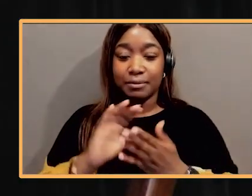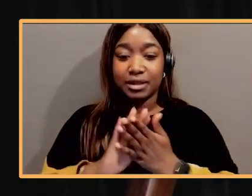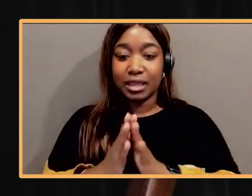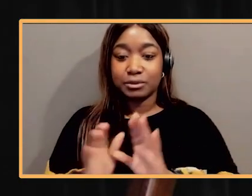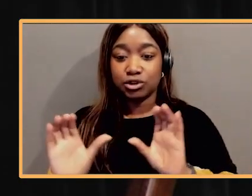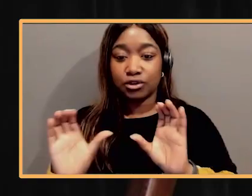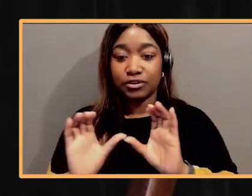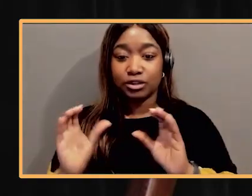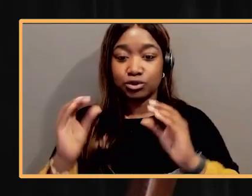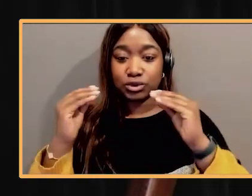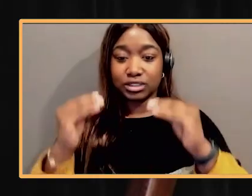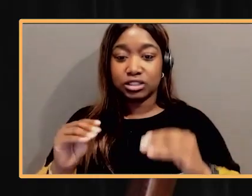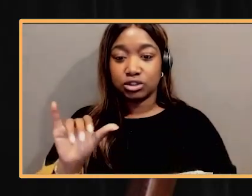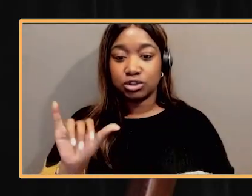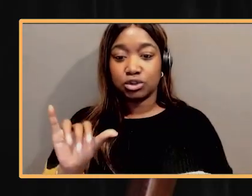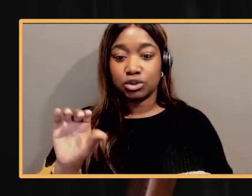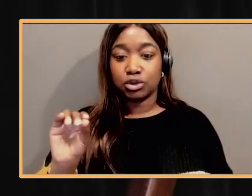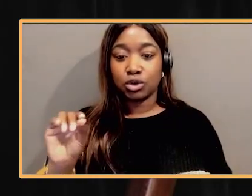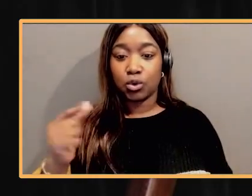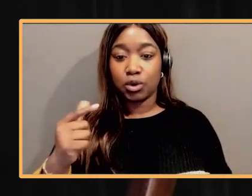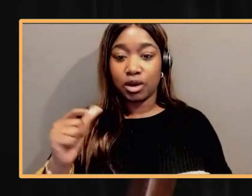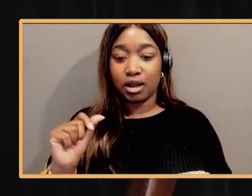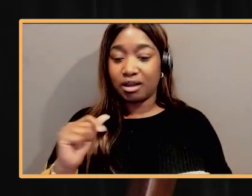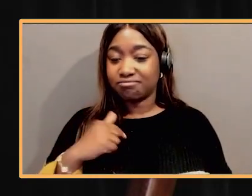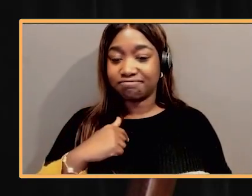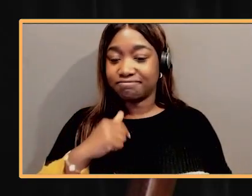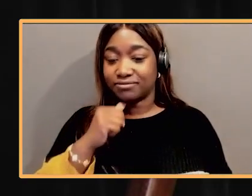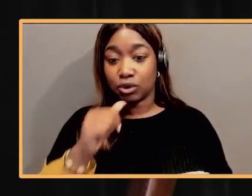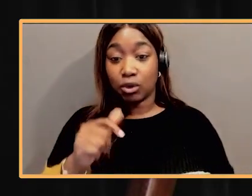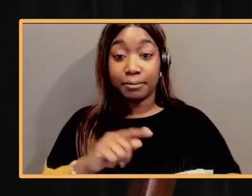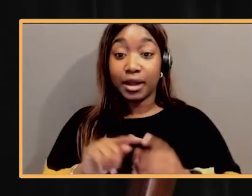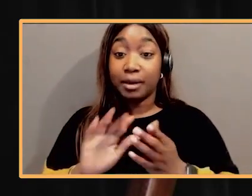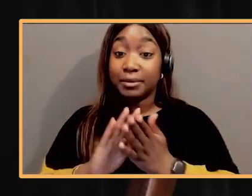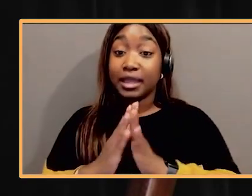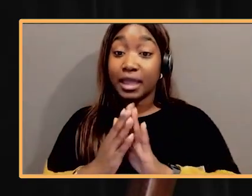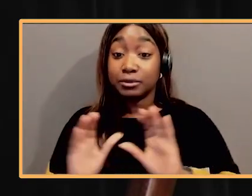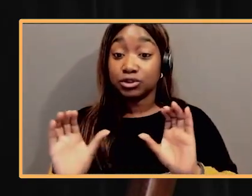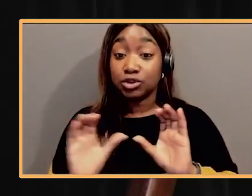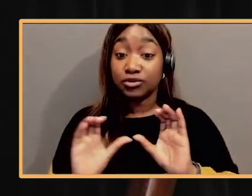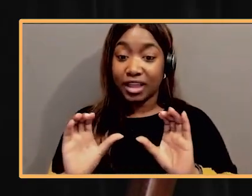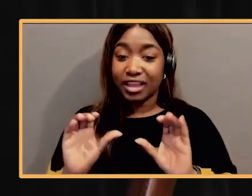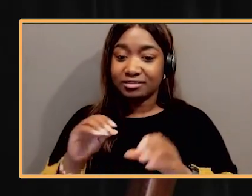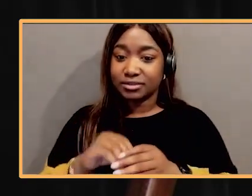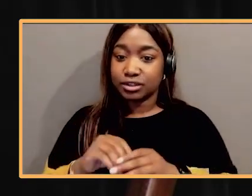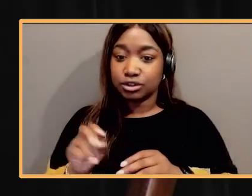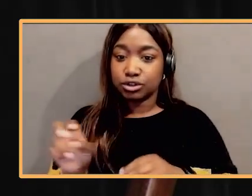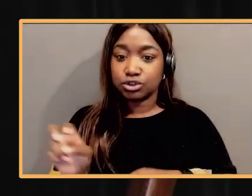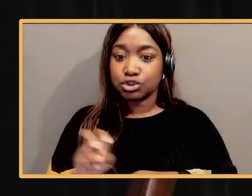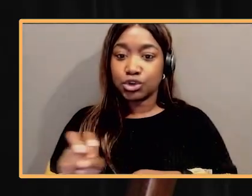I don't. But I became certified. And in this